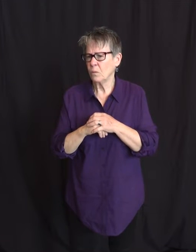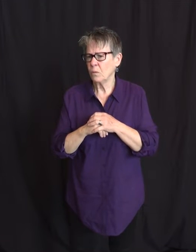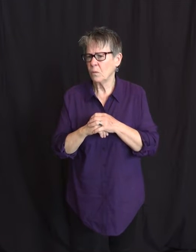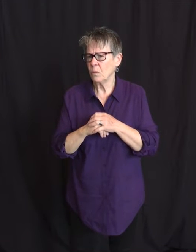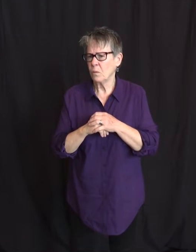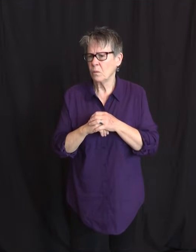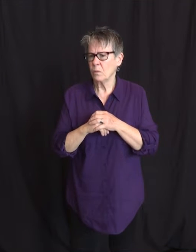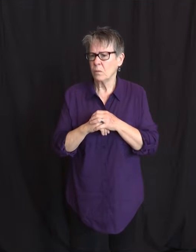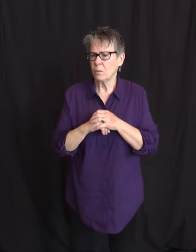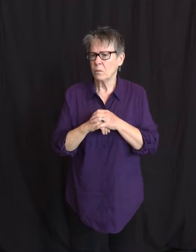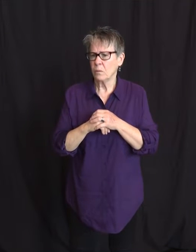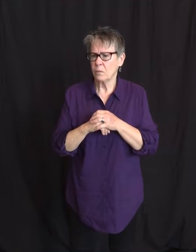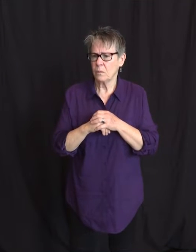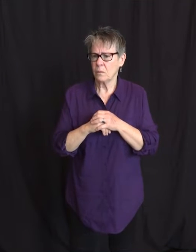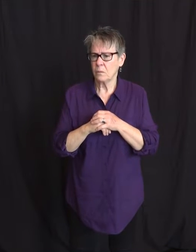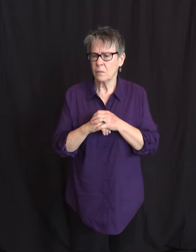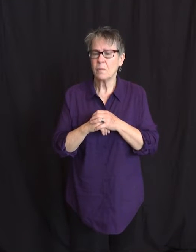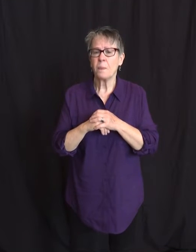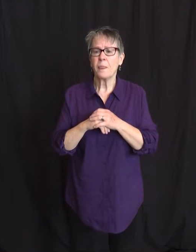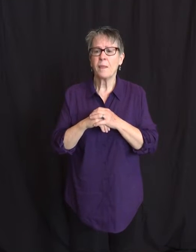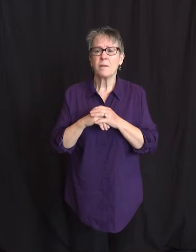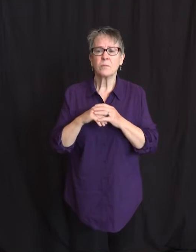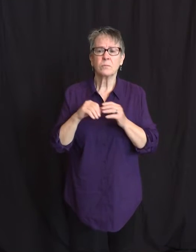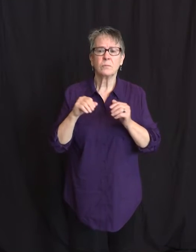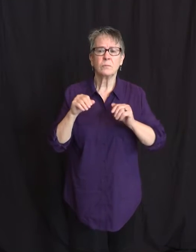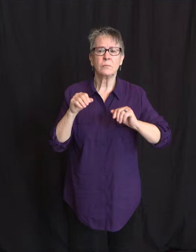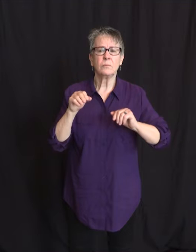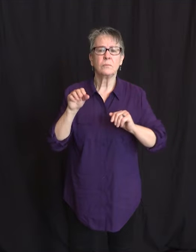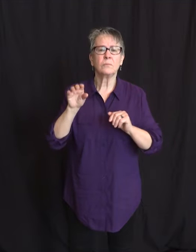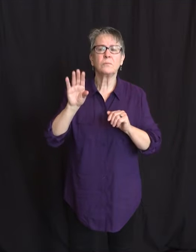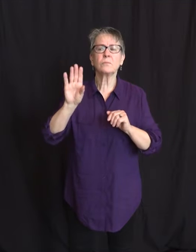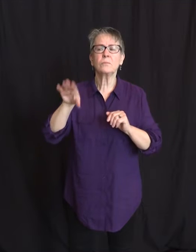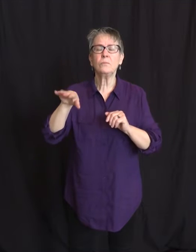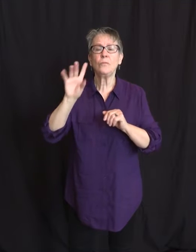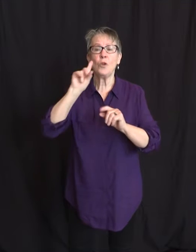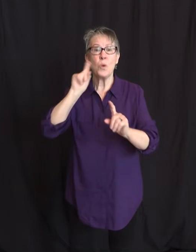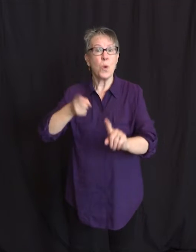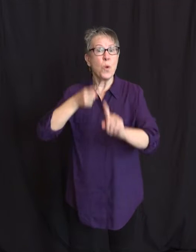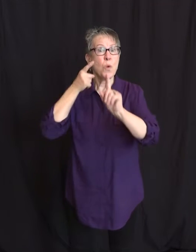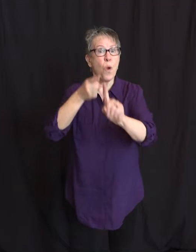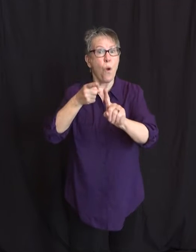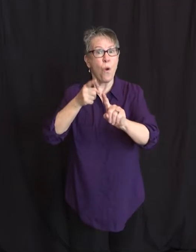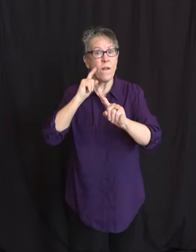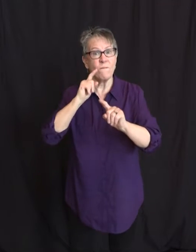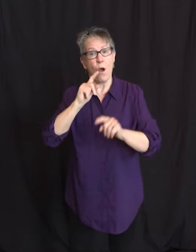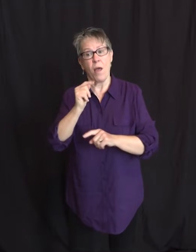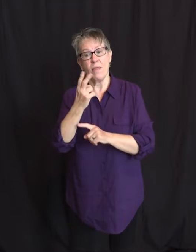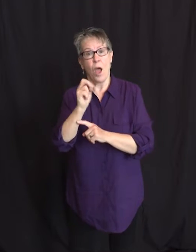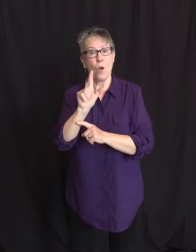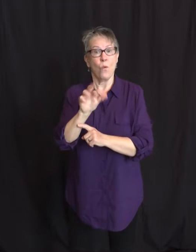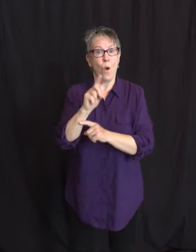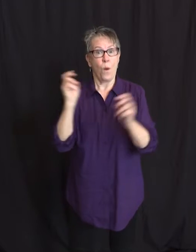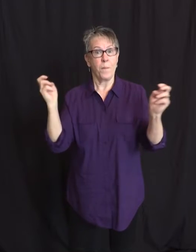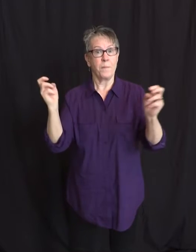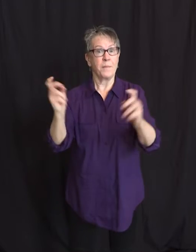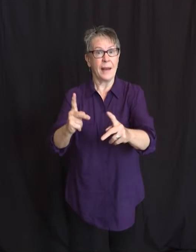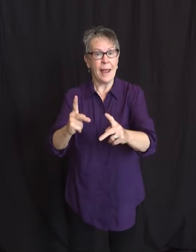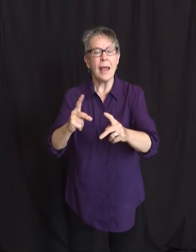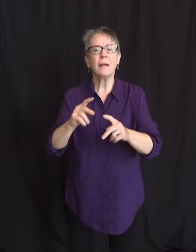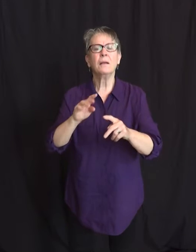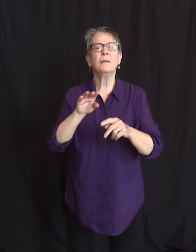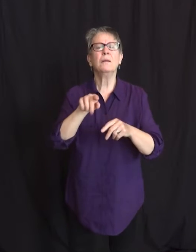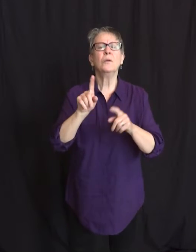or business might come back online first, and any best guess on time frame for this? And just one